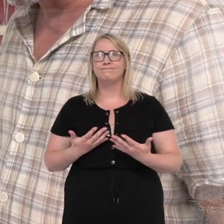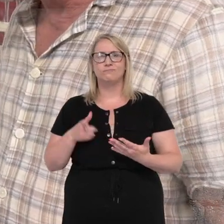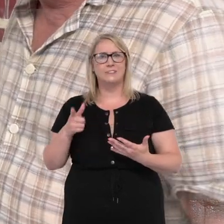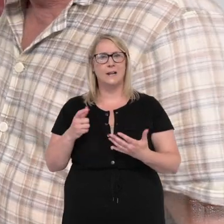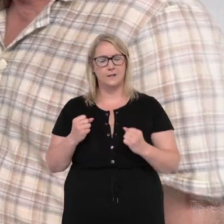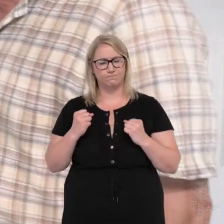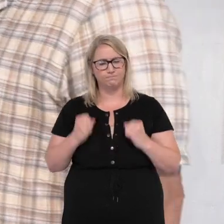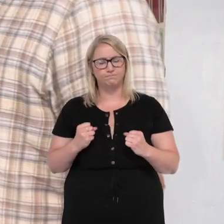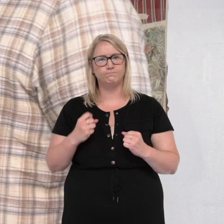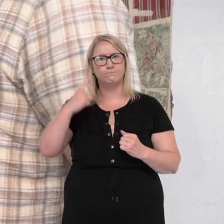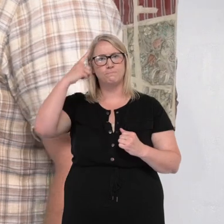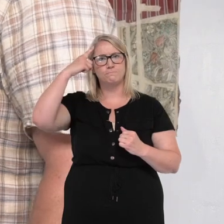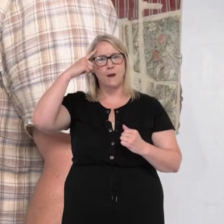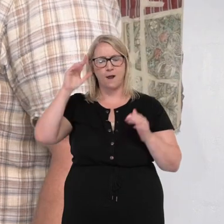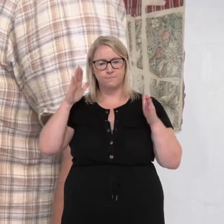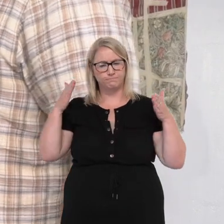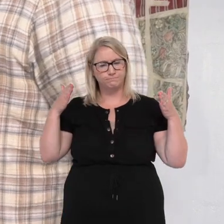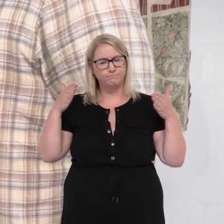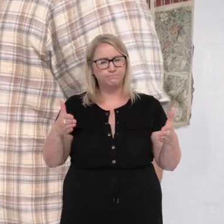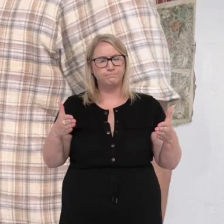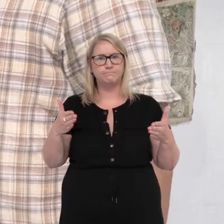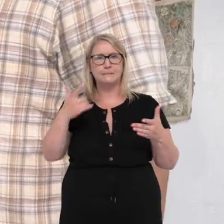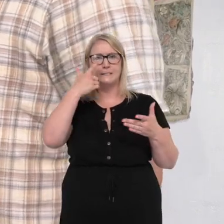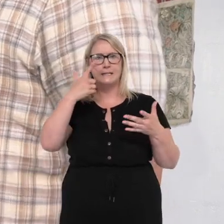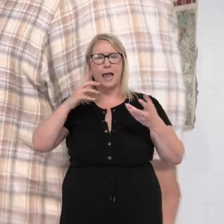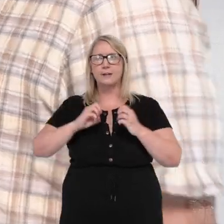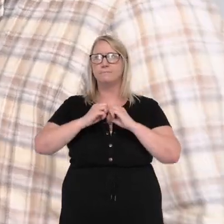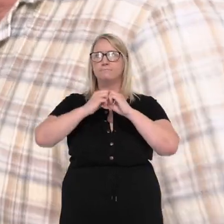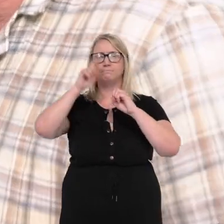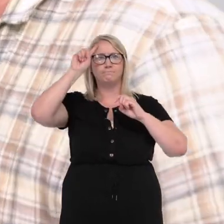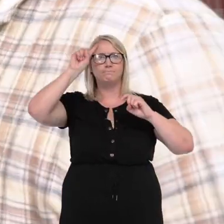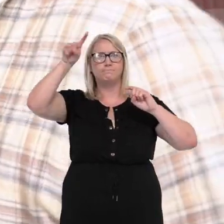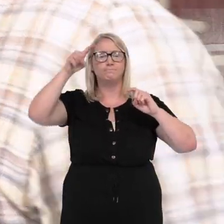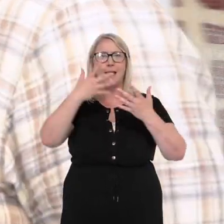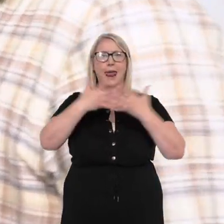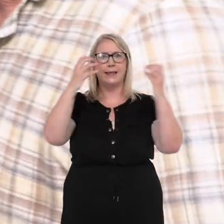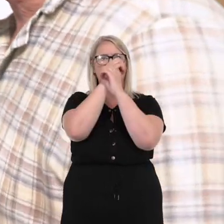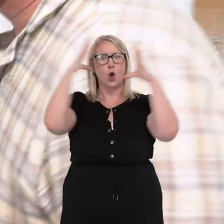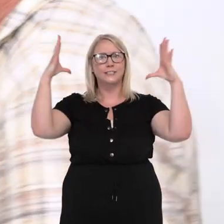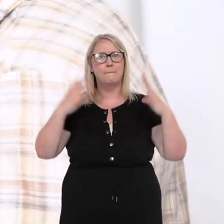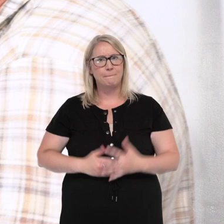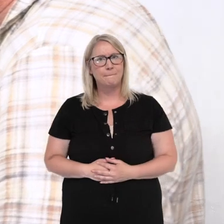determined mind to come up with these concepts, I think.